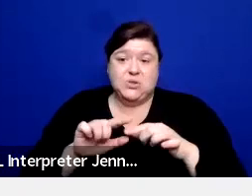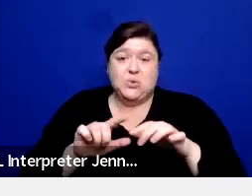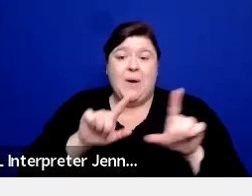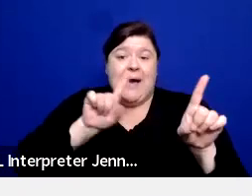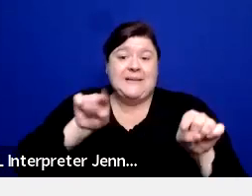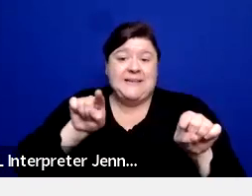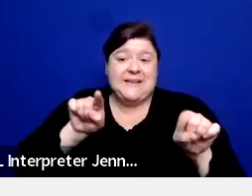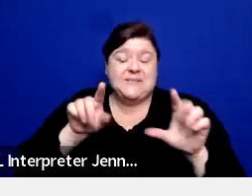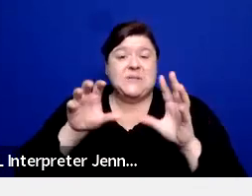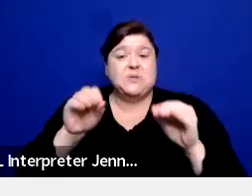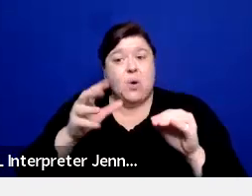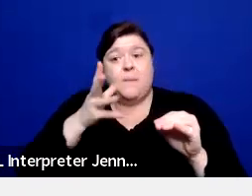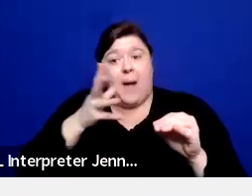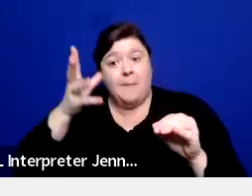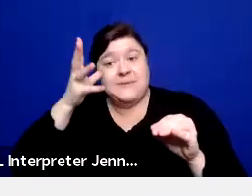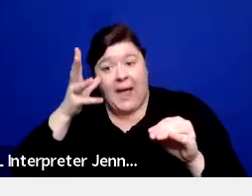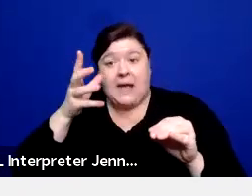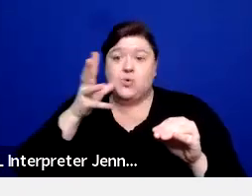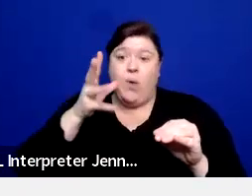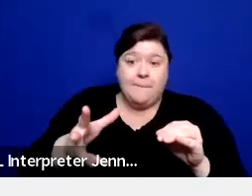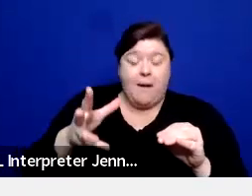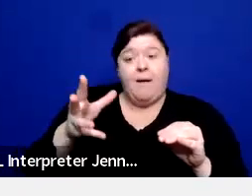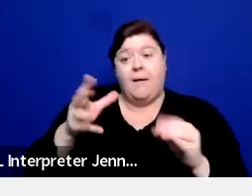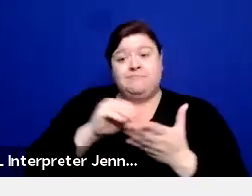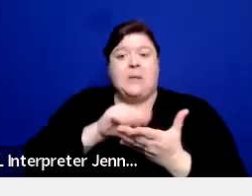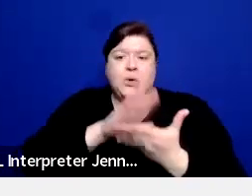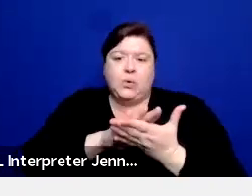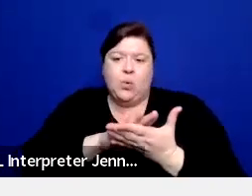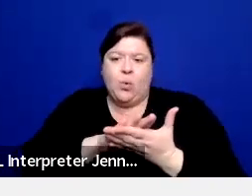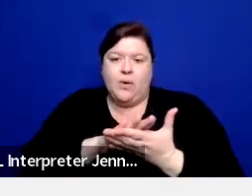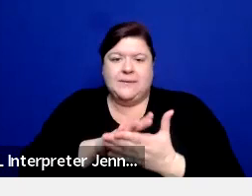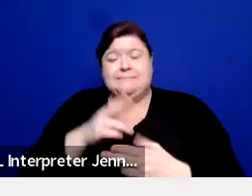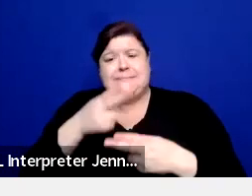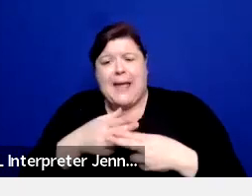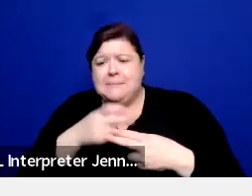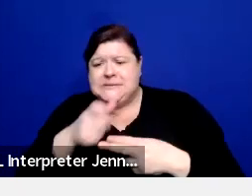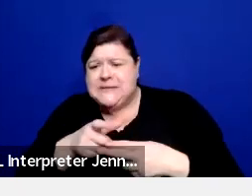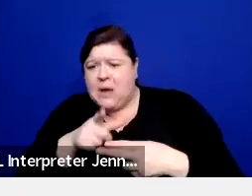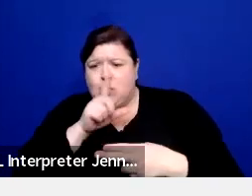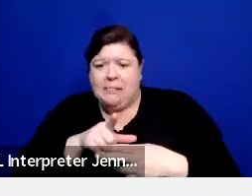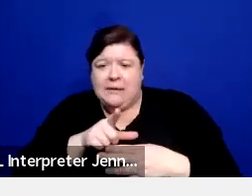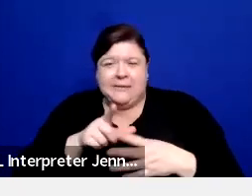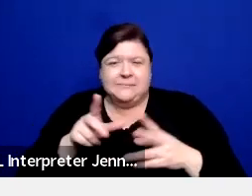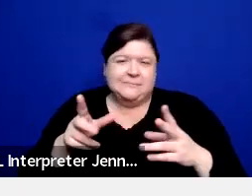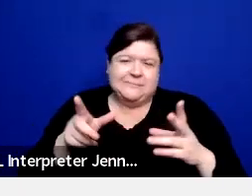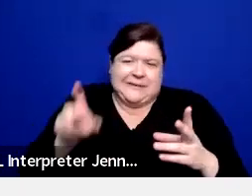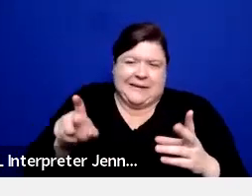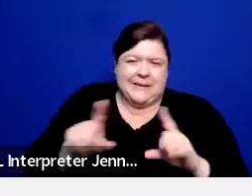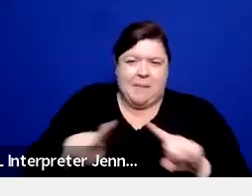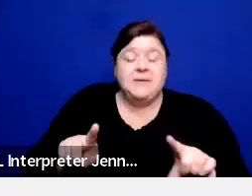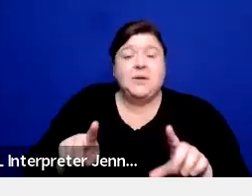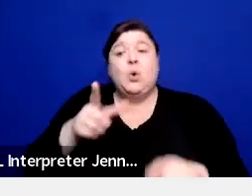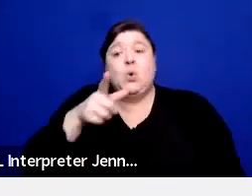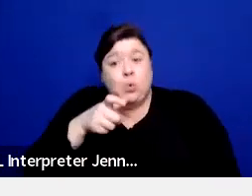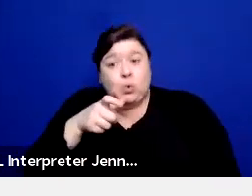record mom or dad or grandma, and the name is not necessary, but who is dropping off and picking